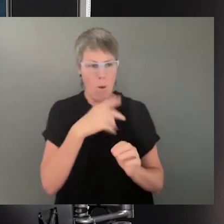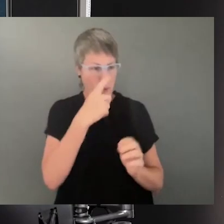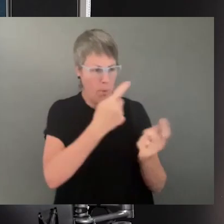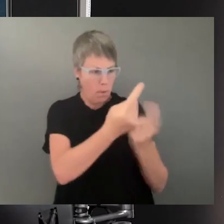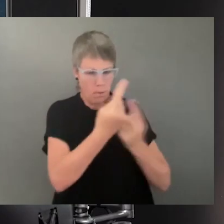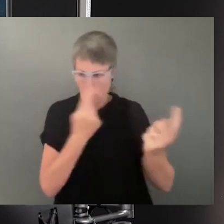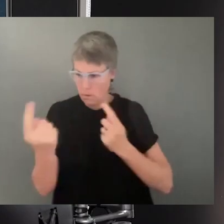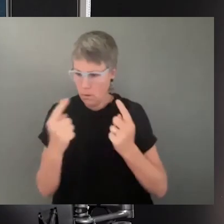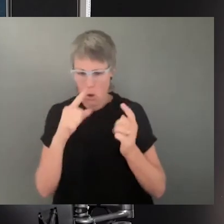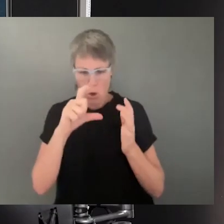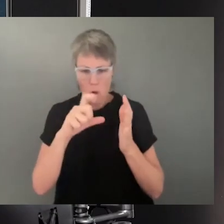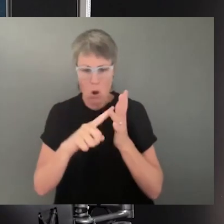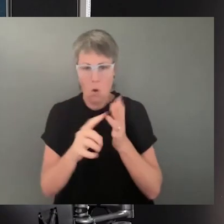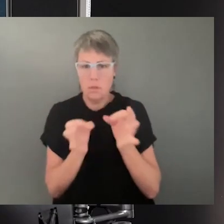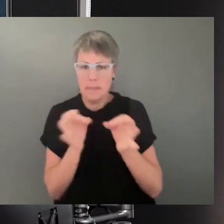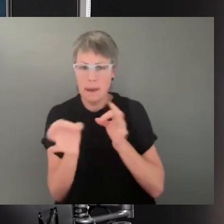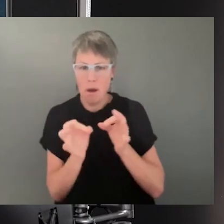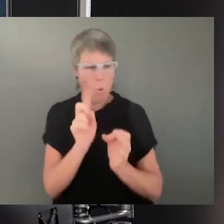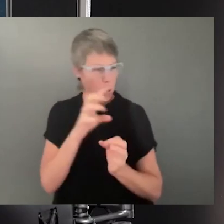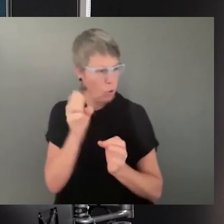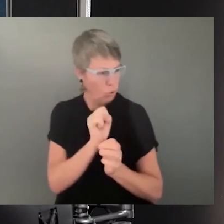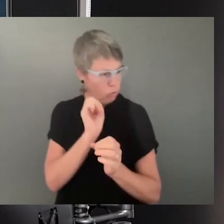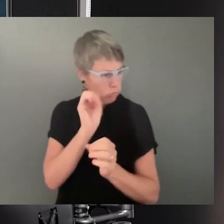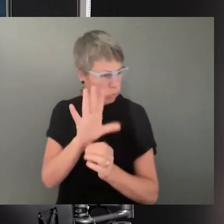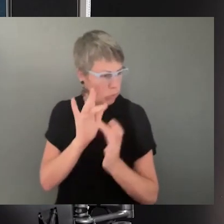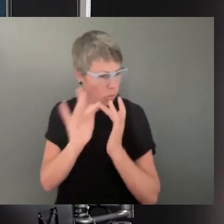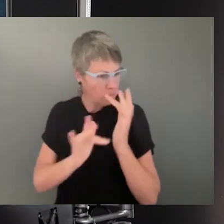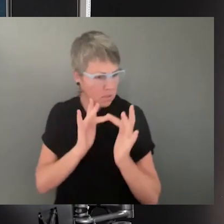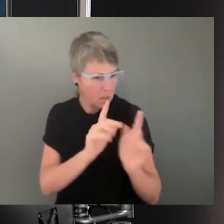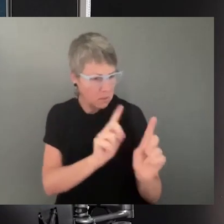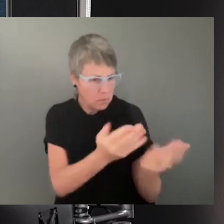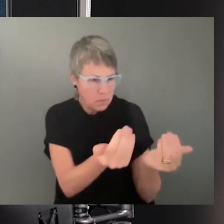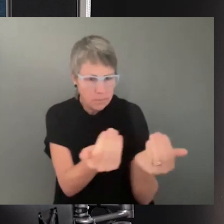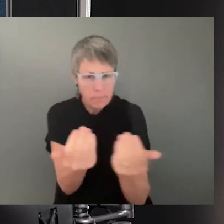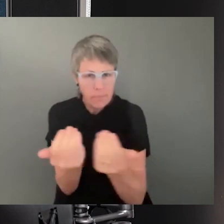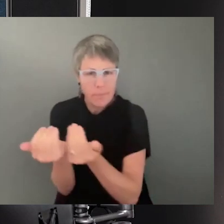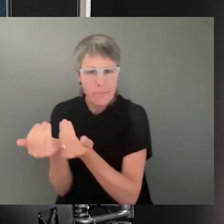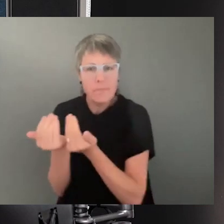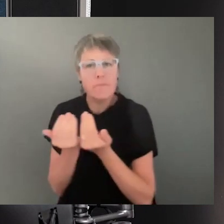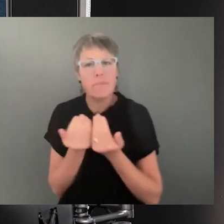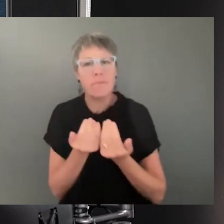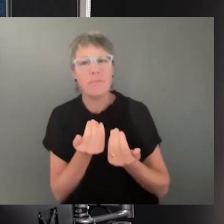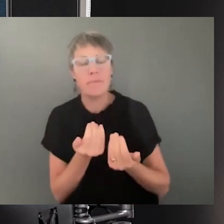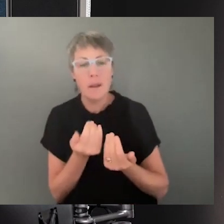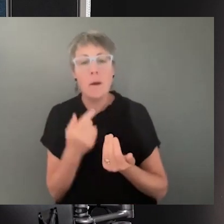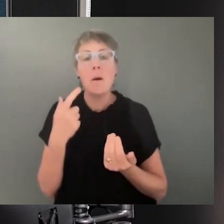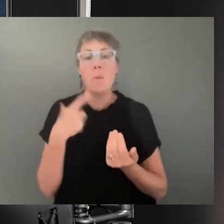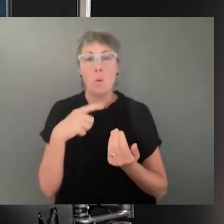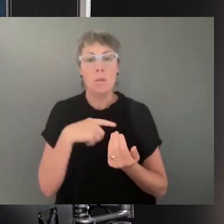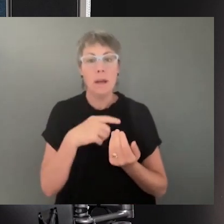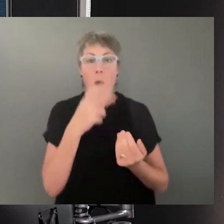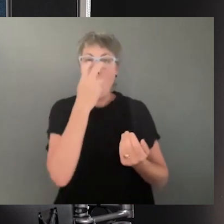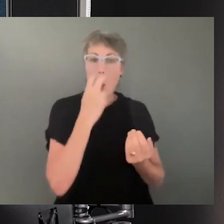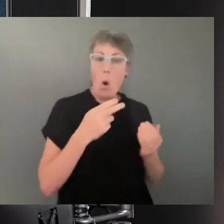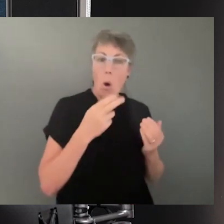given so much has changed about how we make art and talk about it over the period of time we're talking about. Are you hoping